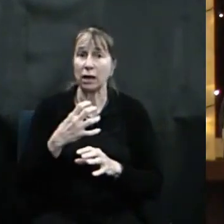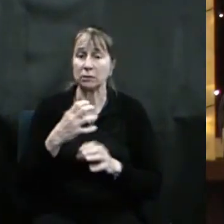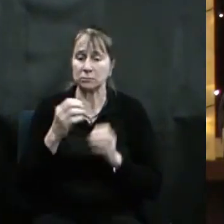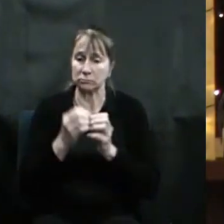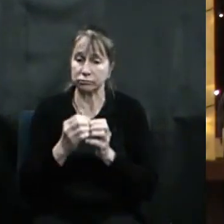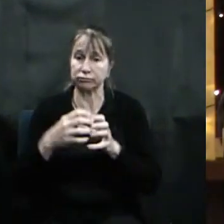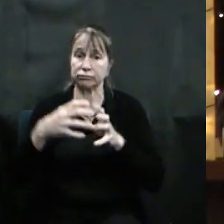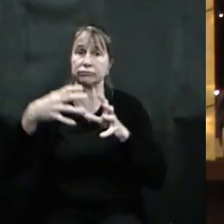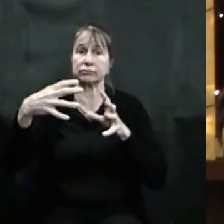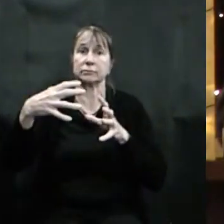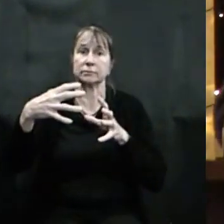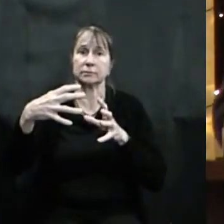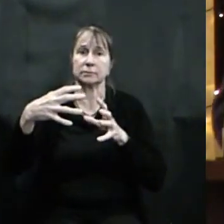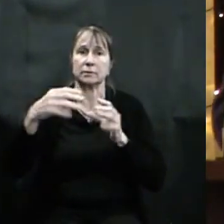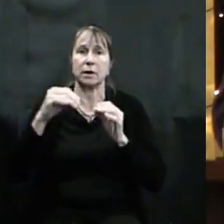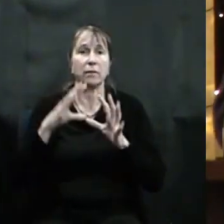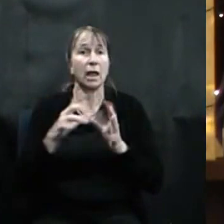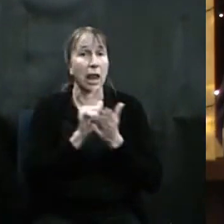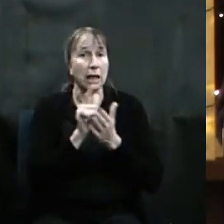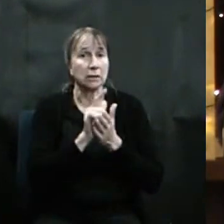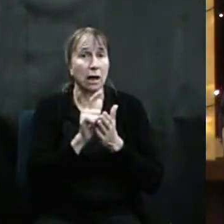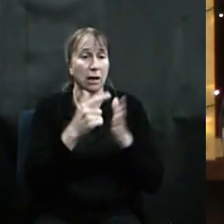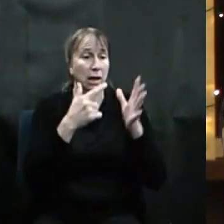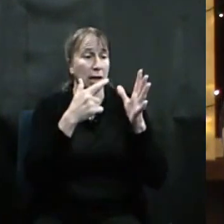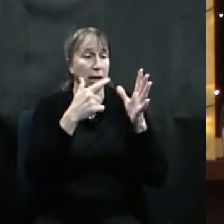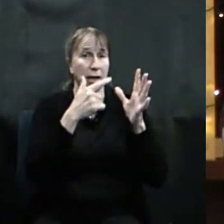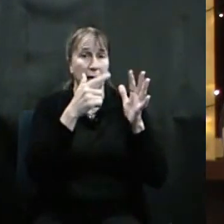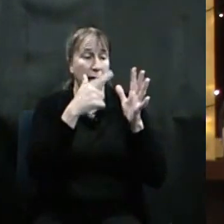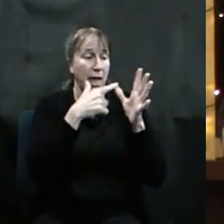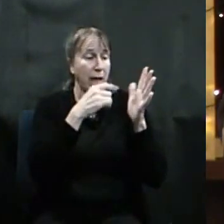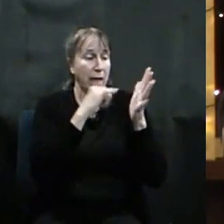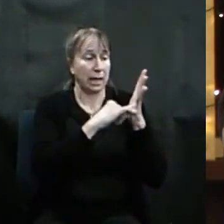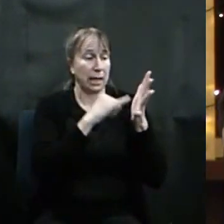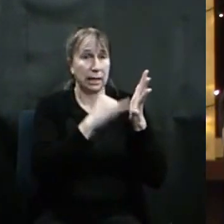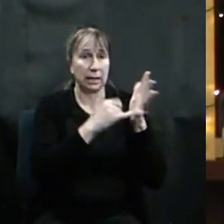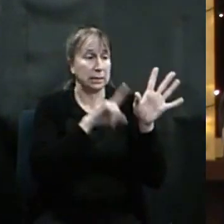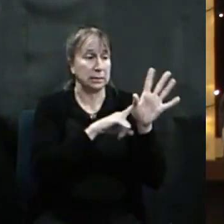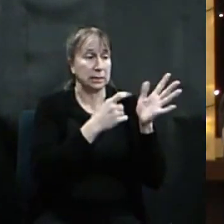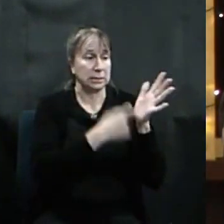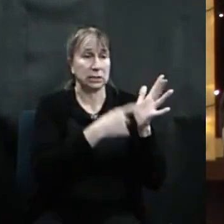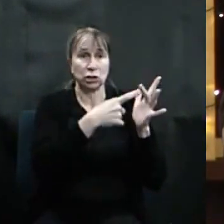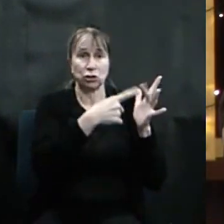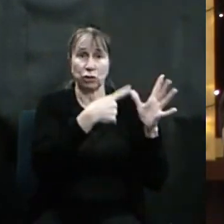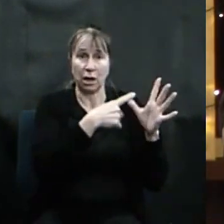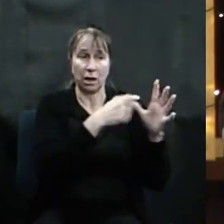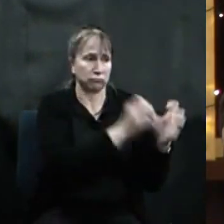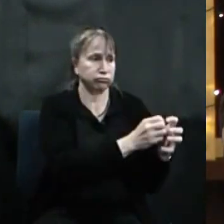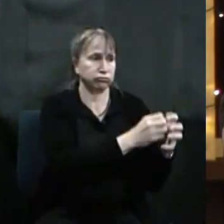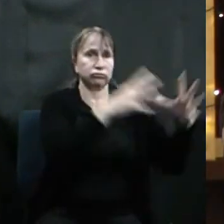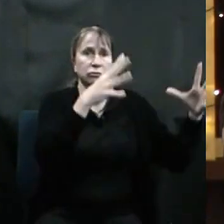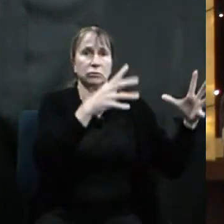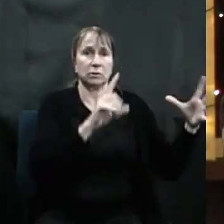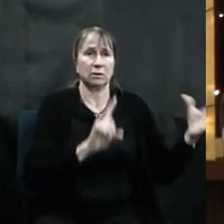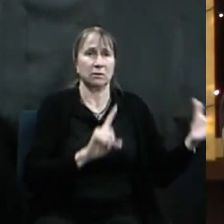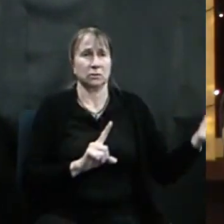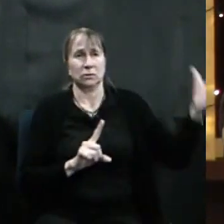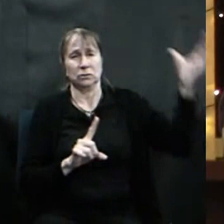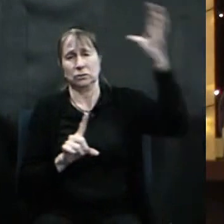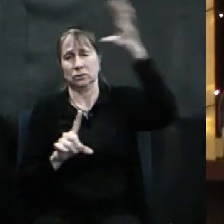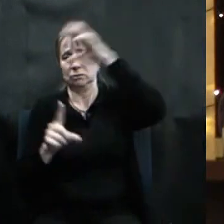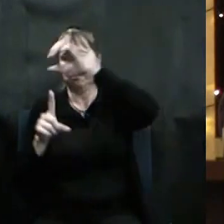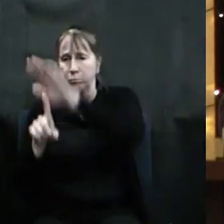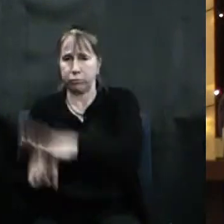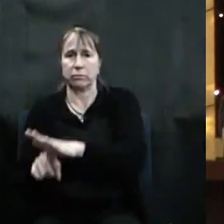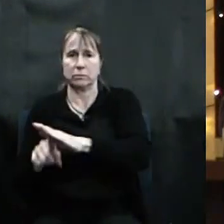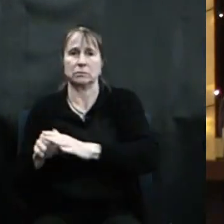Ezekiel, Assyria came around and demolished the northern part of Israel. That happened in 722 BC.